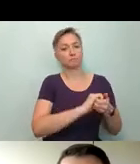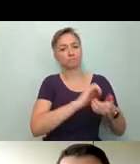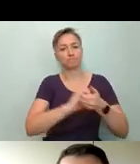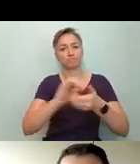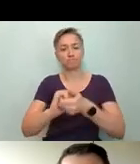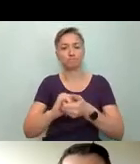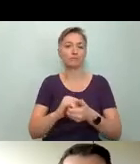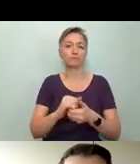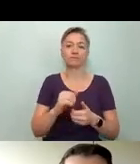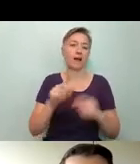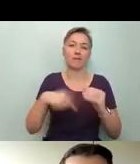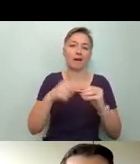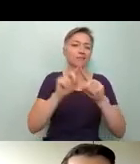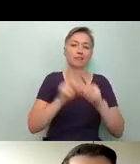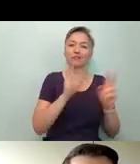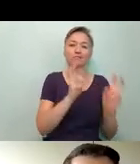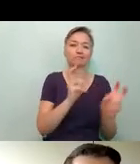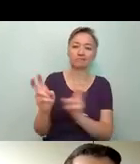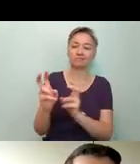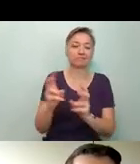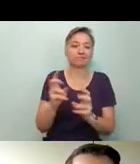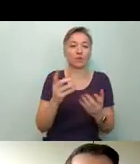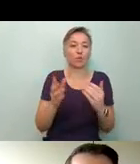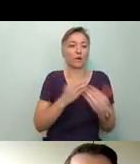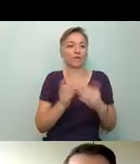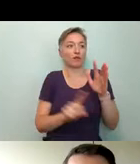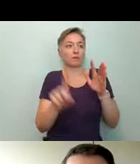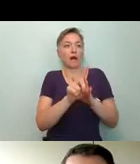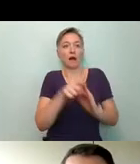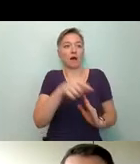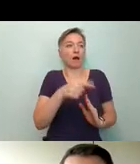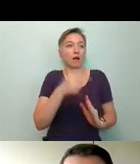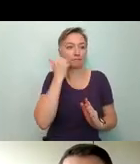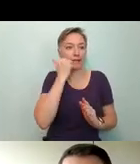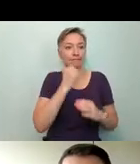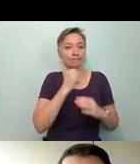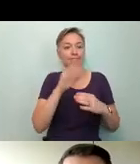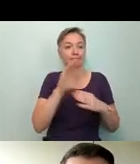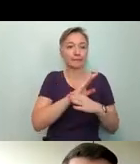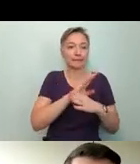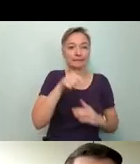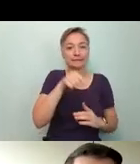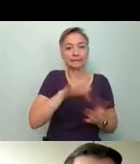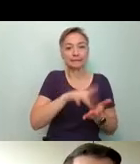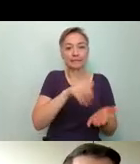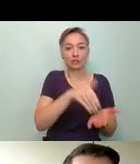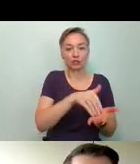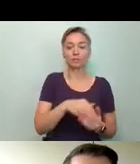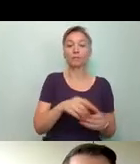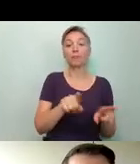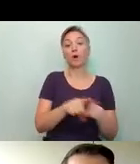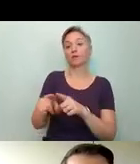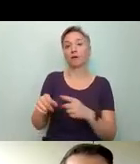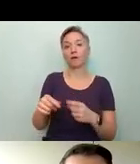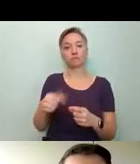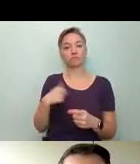that come up day to day in the medical center. I've also had the privilege of working on some